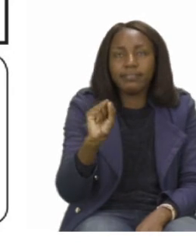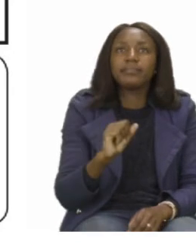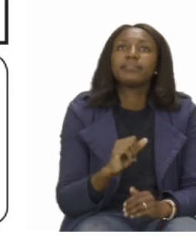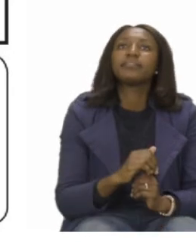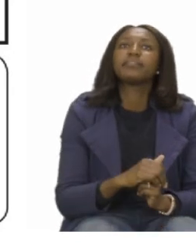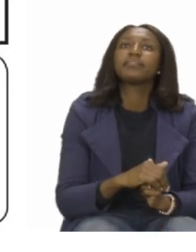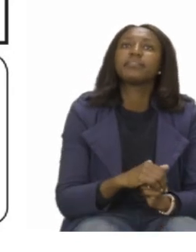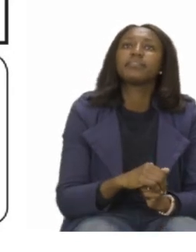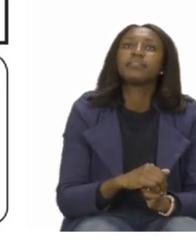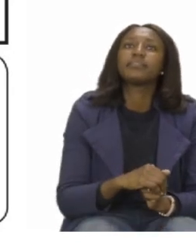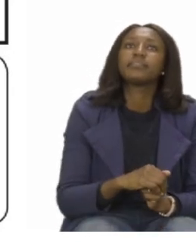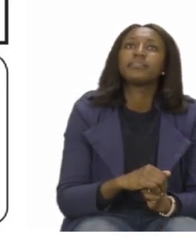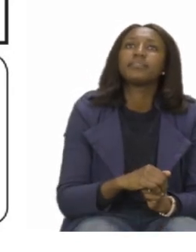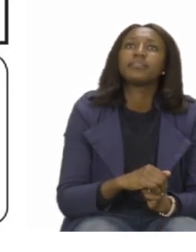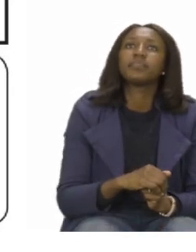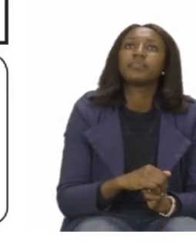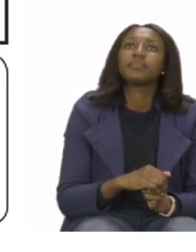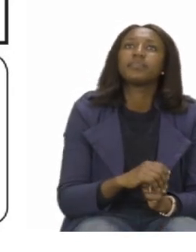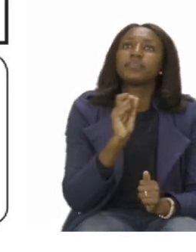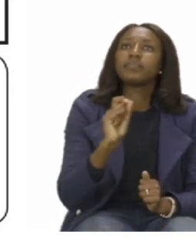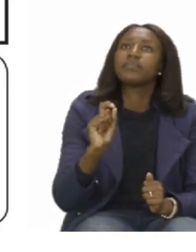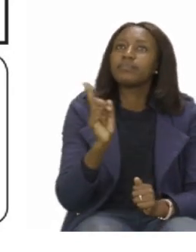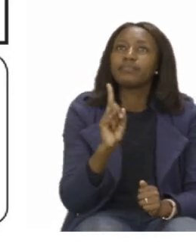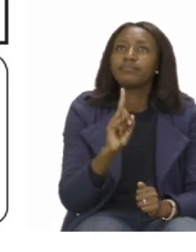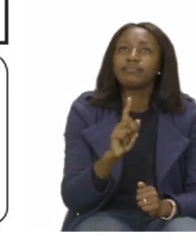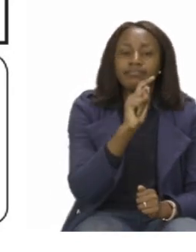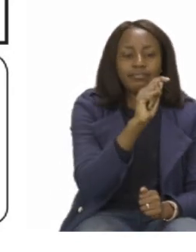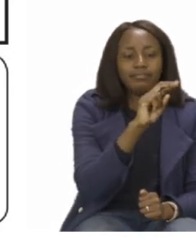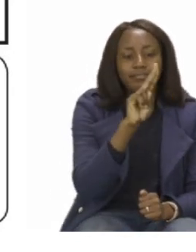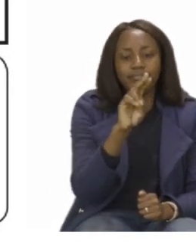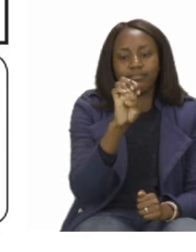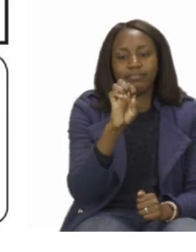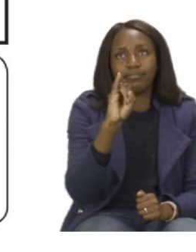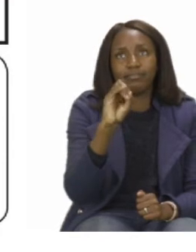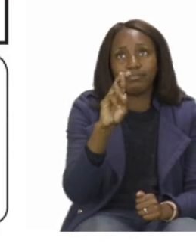then what will we put in here? Now let's